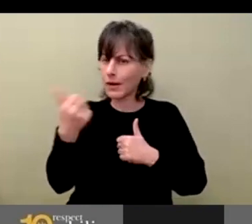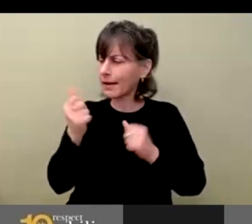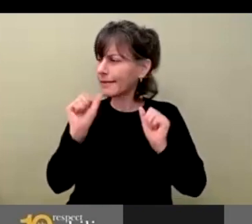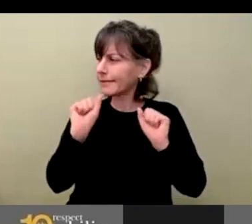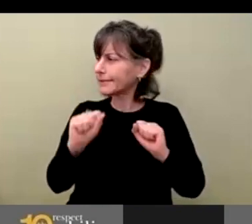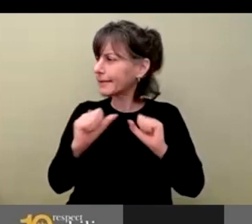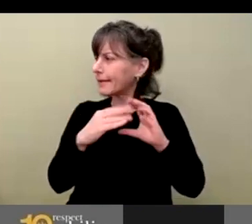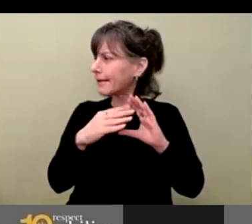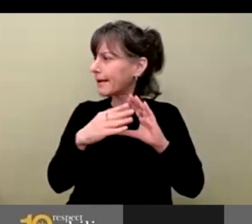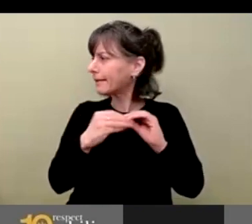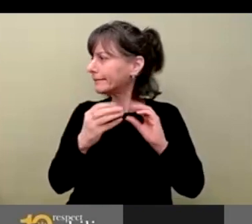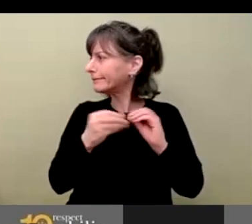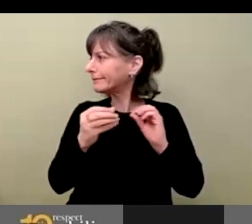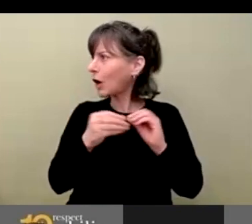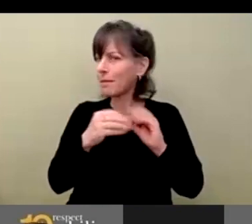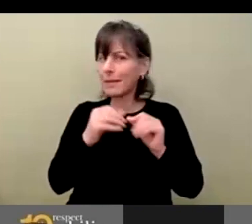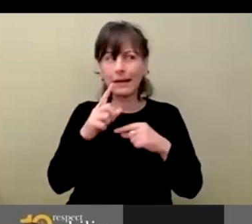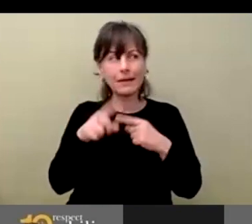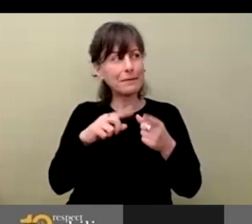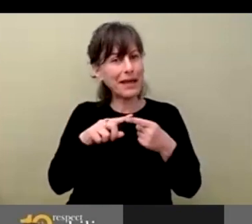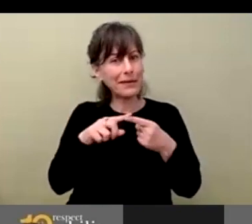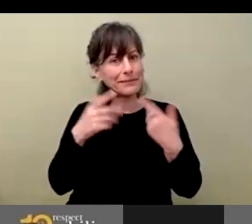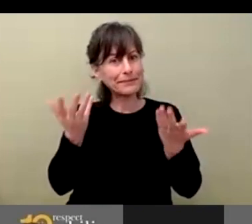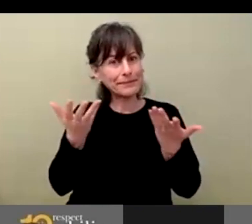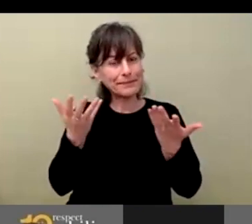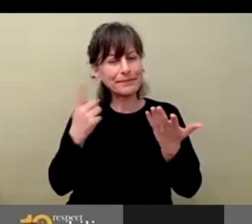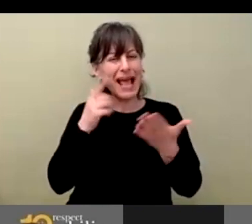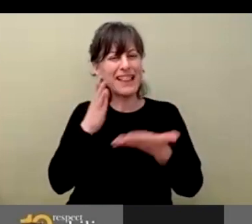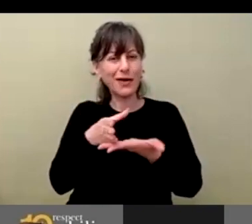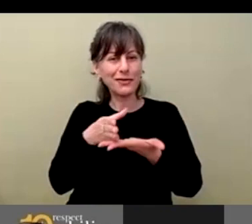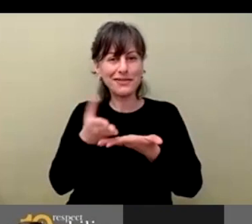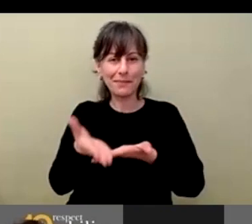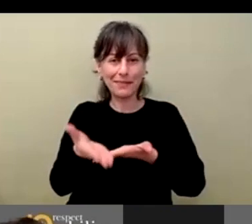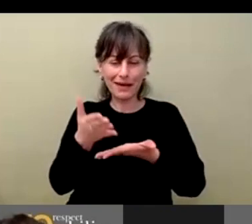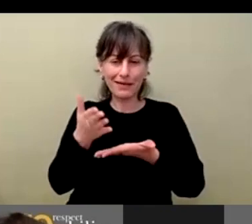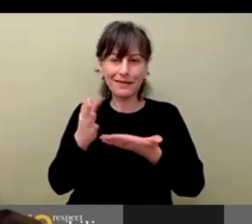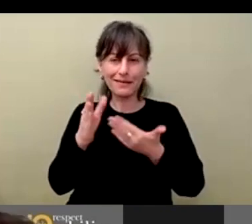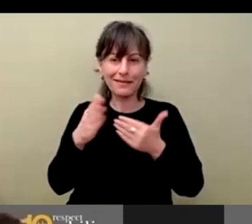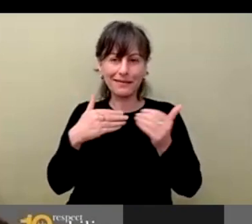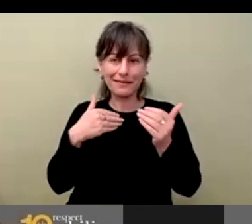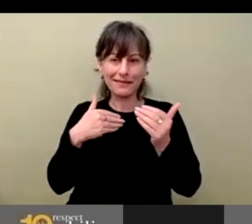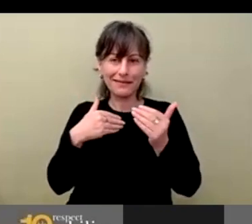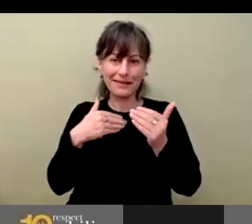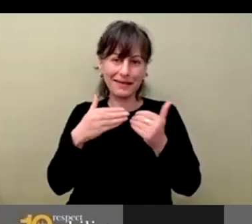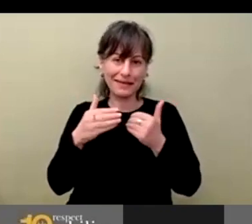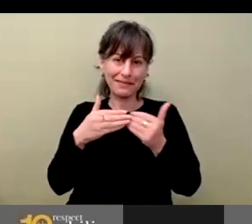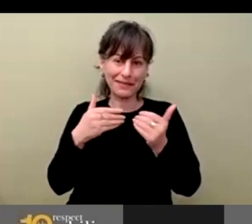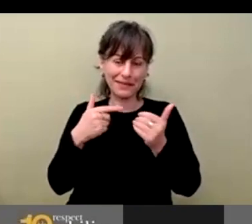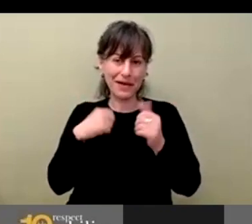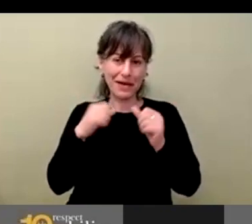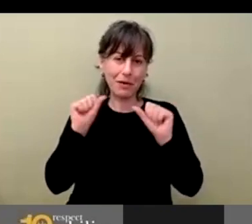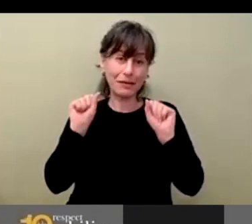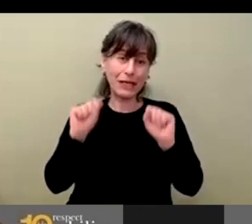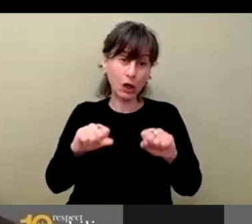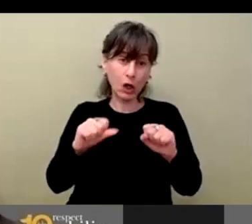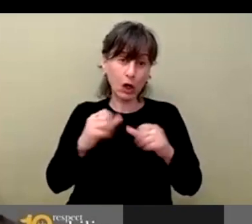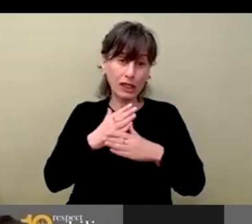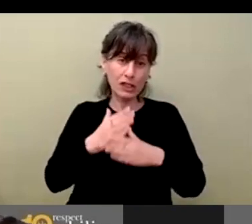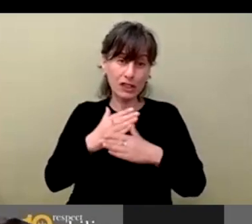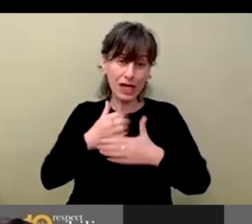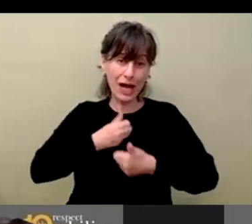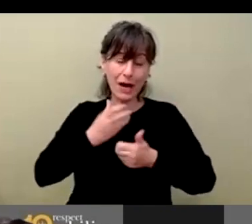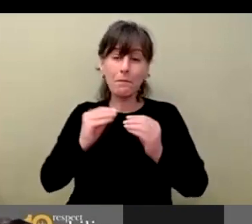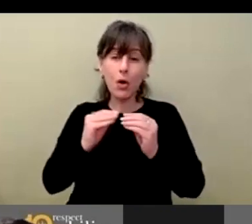jabber about? I think I'm going to stop there, even though I probably could share a lot more. No, thank Just you.